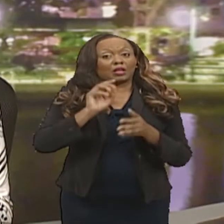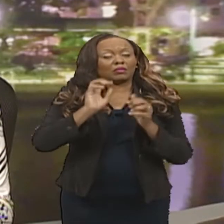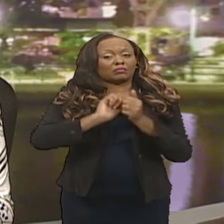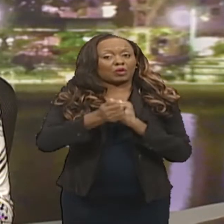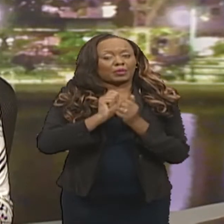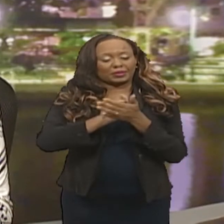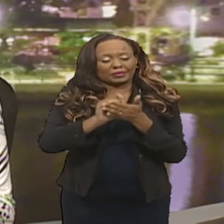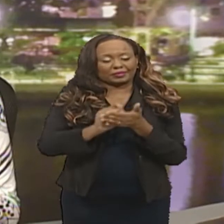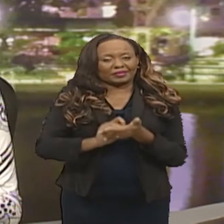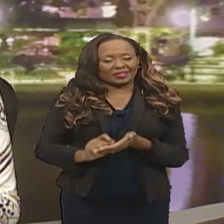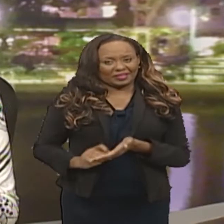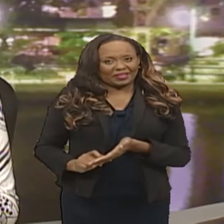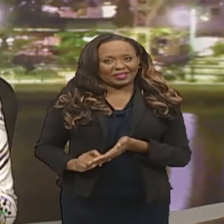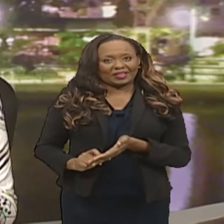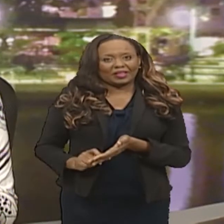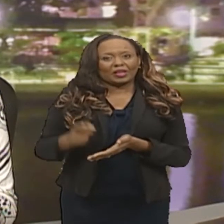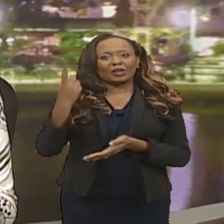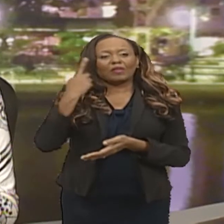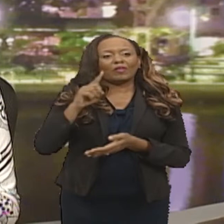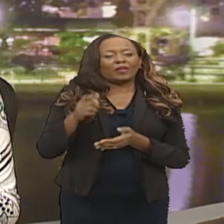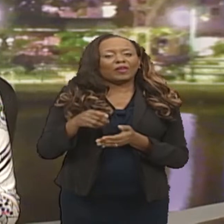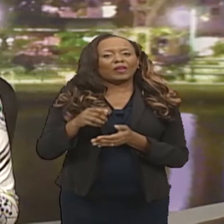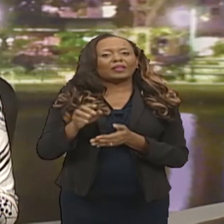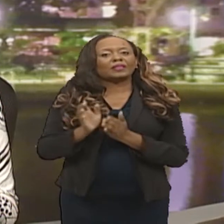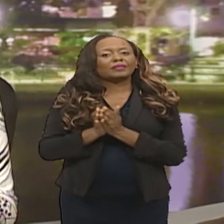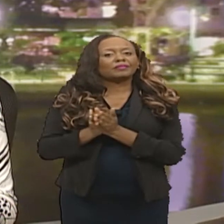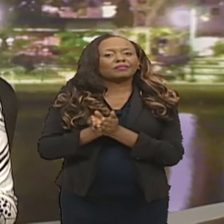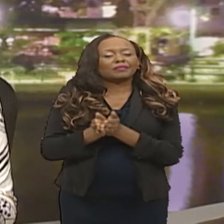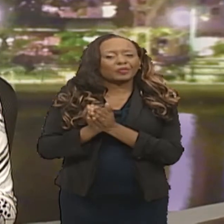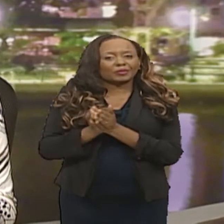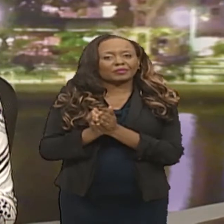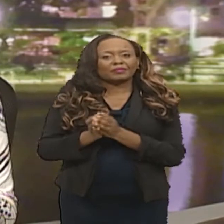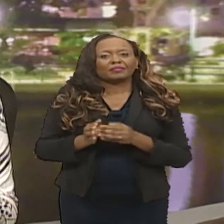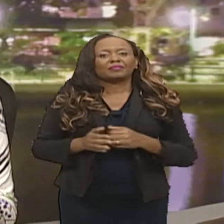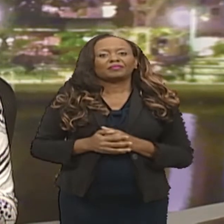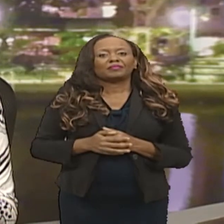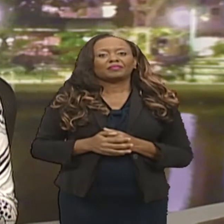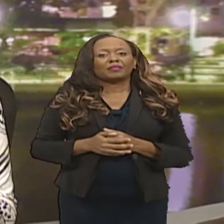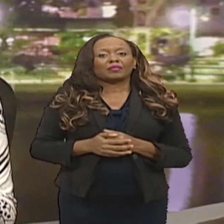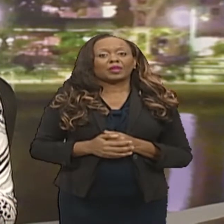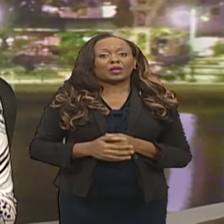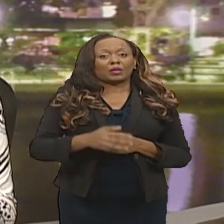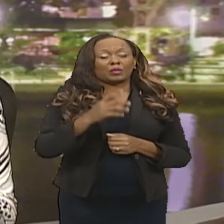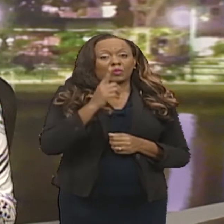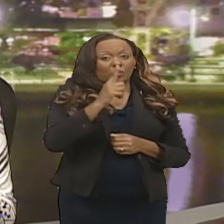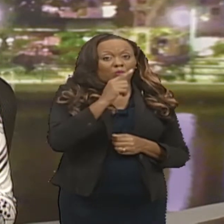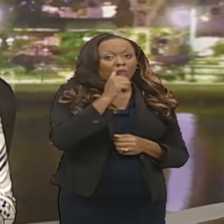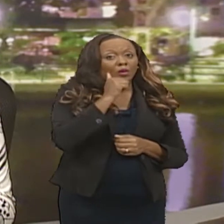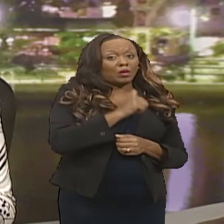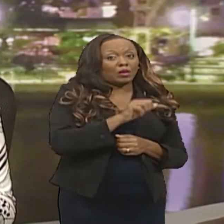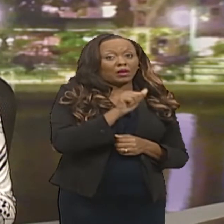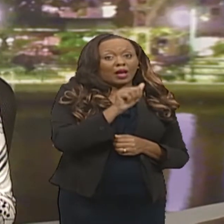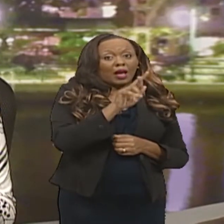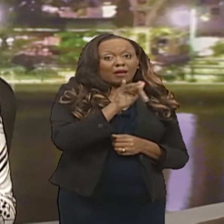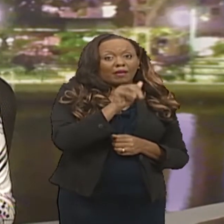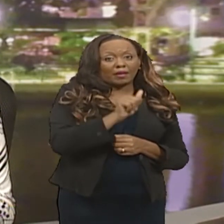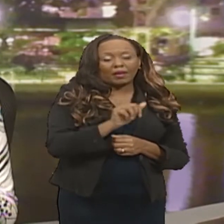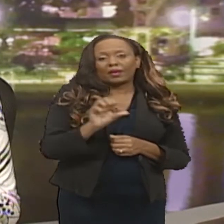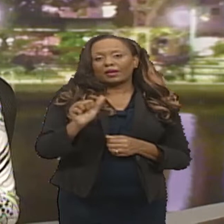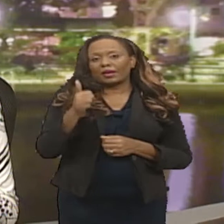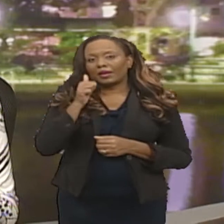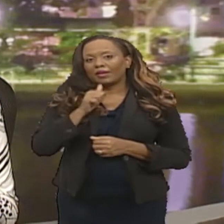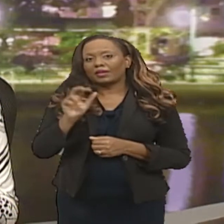their contributions. Among them, junior essay winner Aria Brooms and senior essay winner Kaya